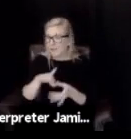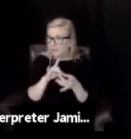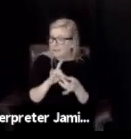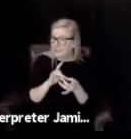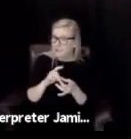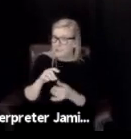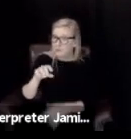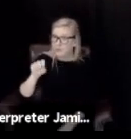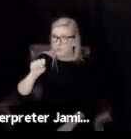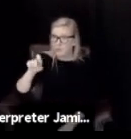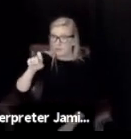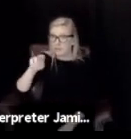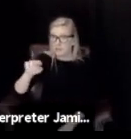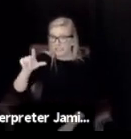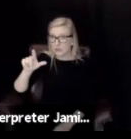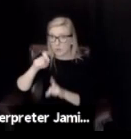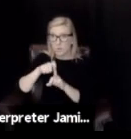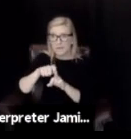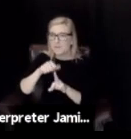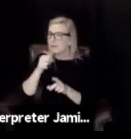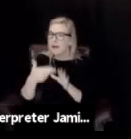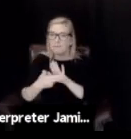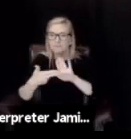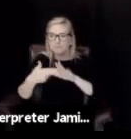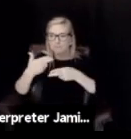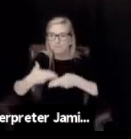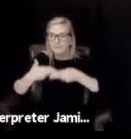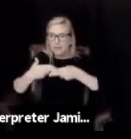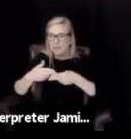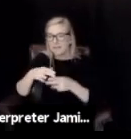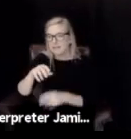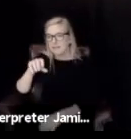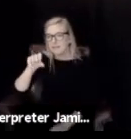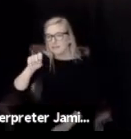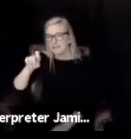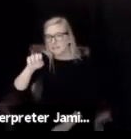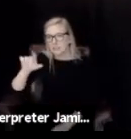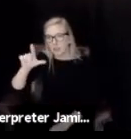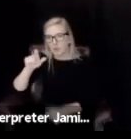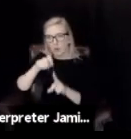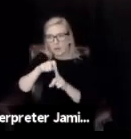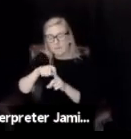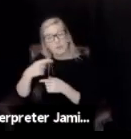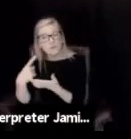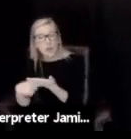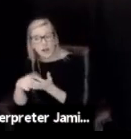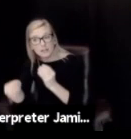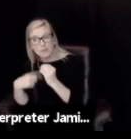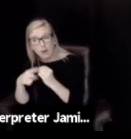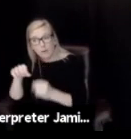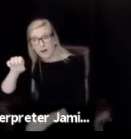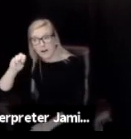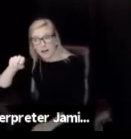but not say sexual harassment, right? You talked about the whole empathy piece, right? Well, what would that look